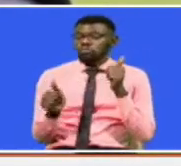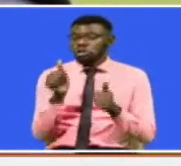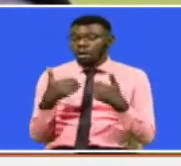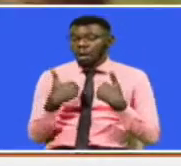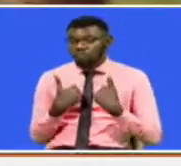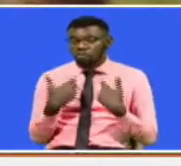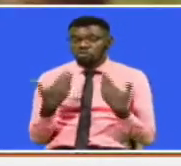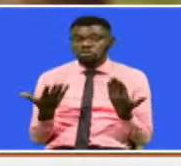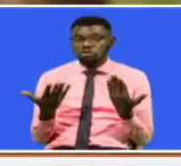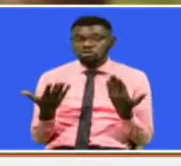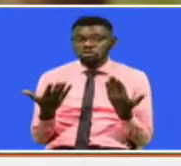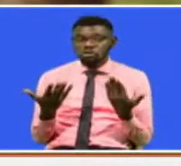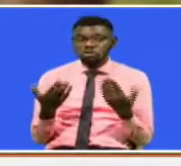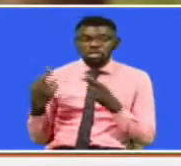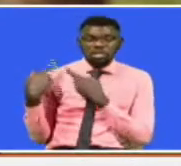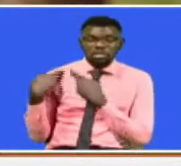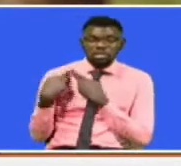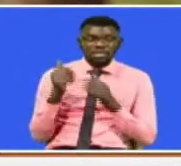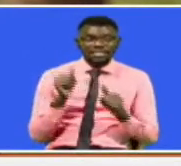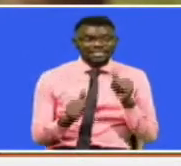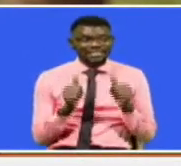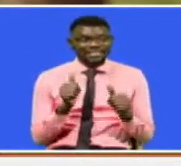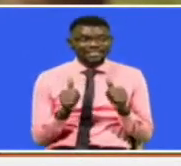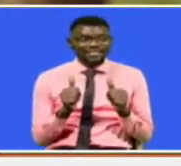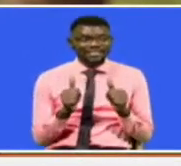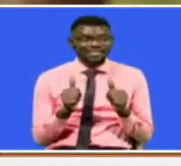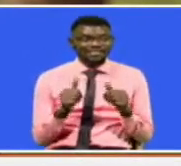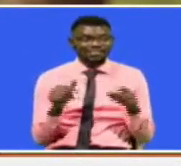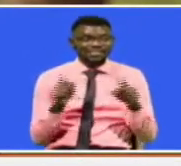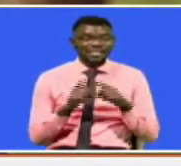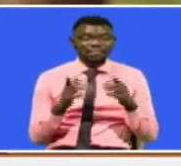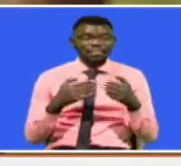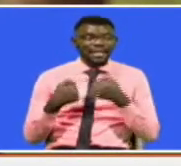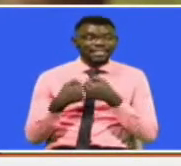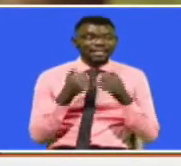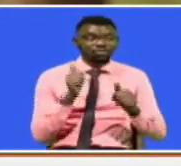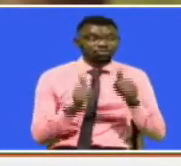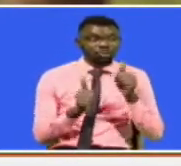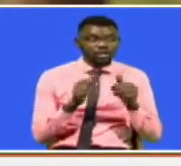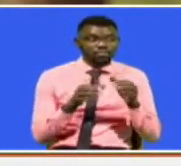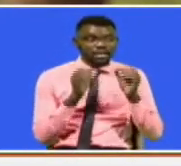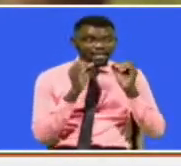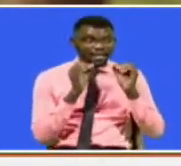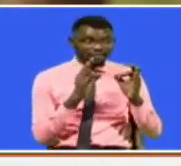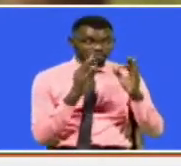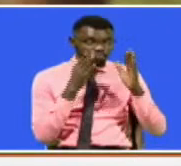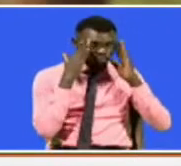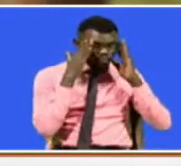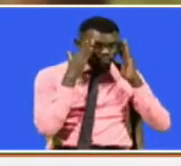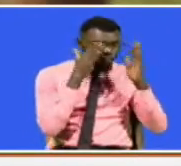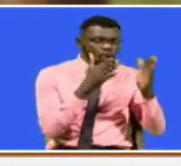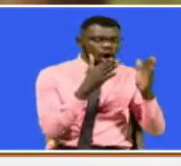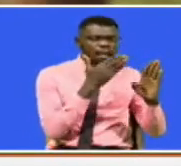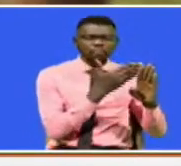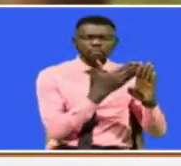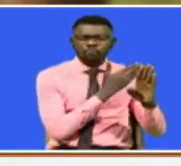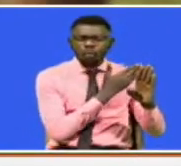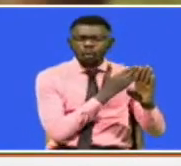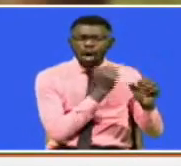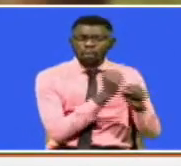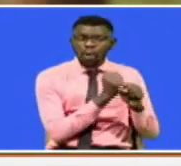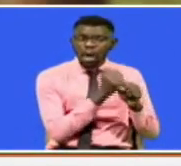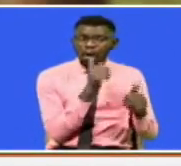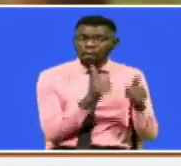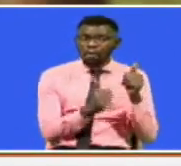any incoming that you would face is if you don't pay attention to that, you will